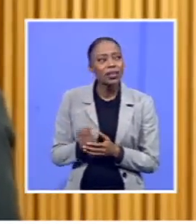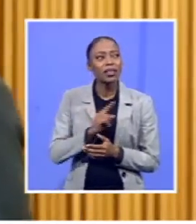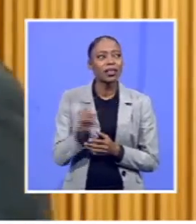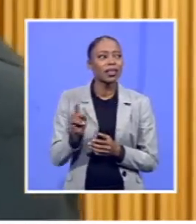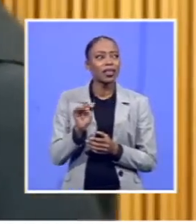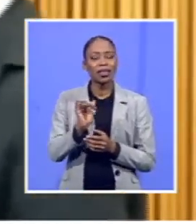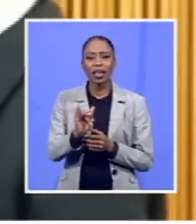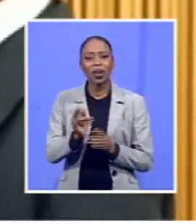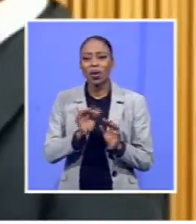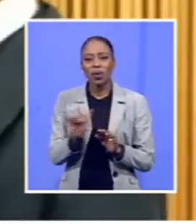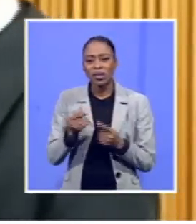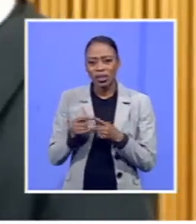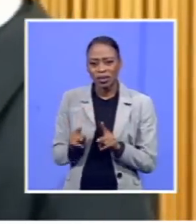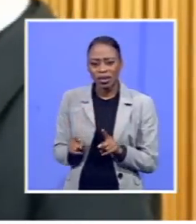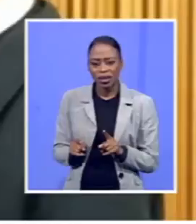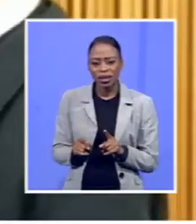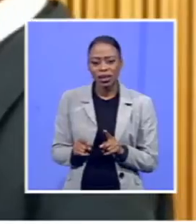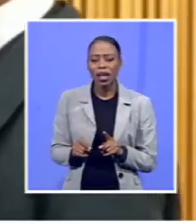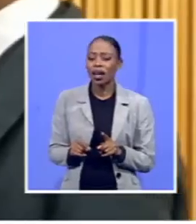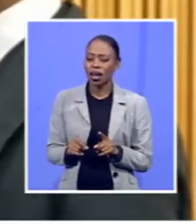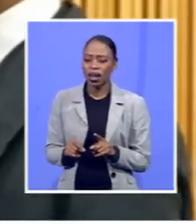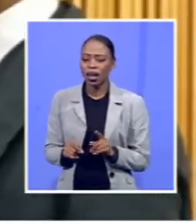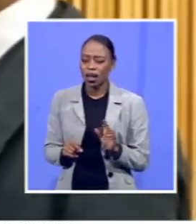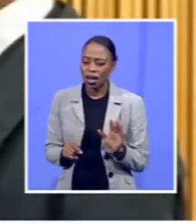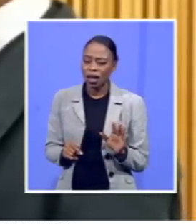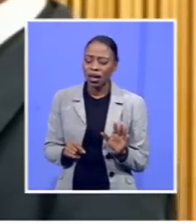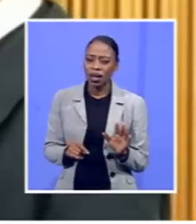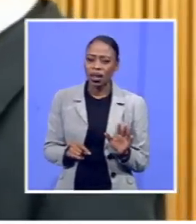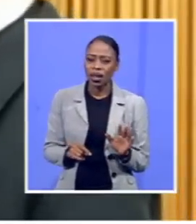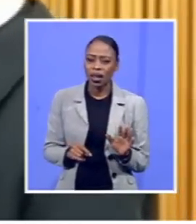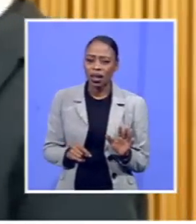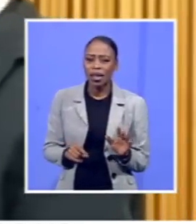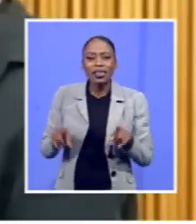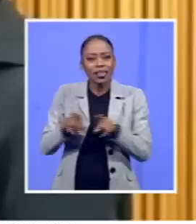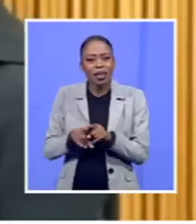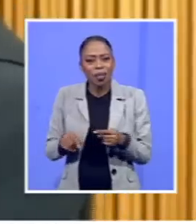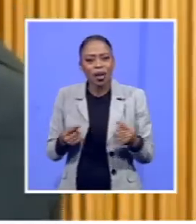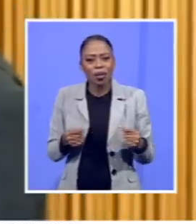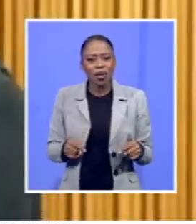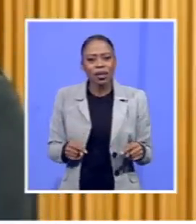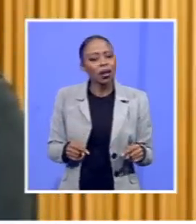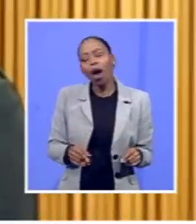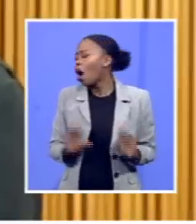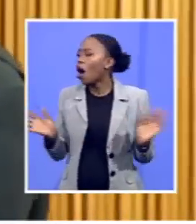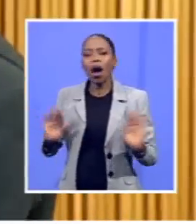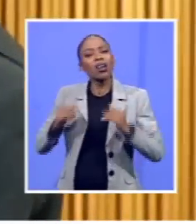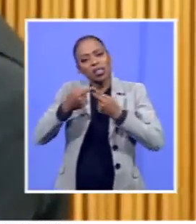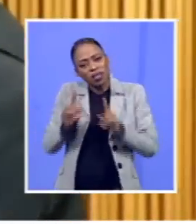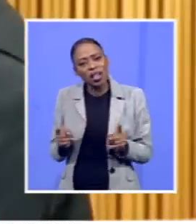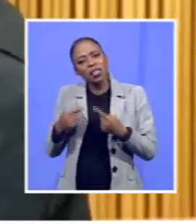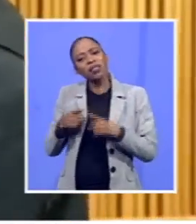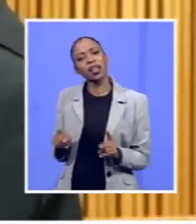should be. No, it is, Justice Nook. It's not the same argument that you have. No, it's not the same argument. I've just said